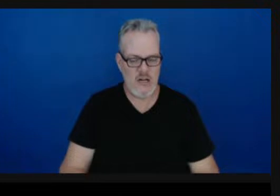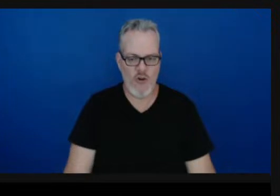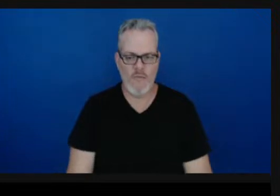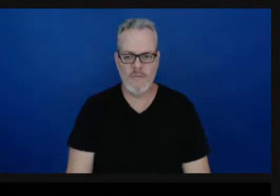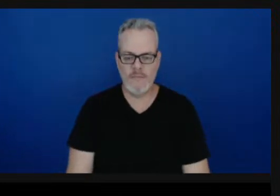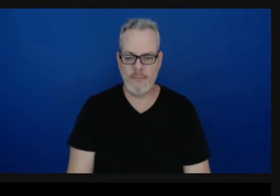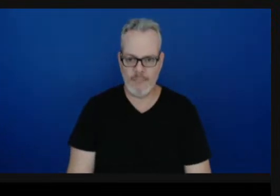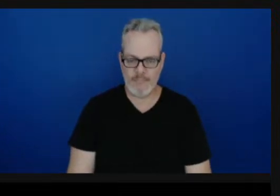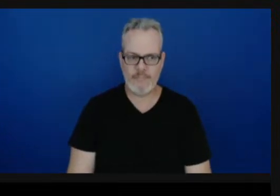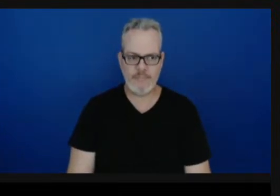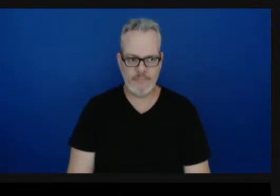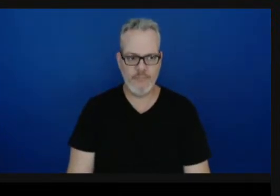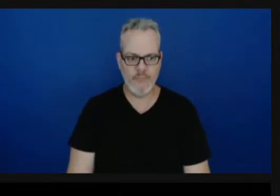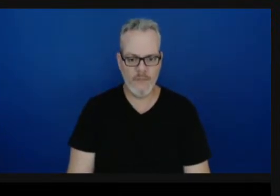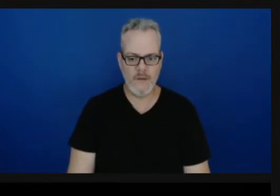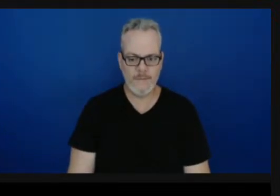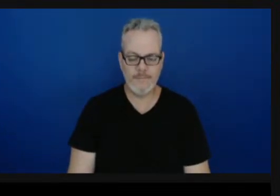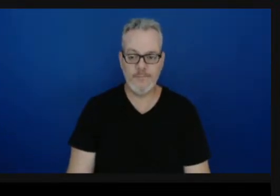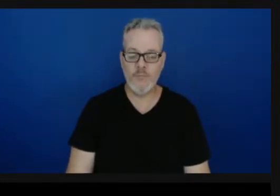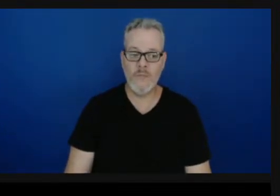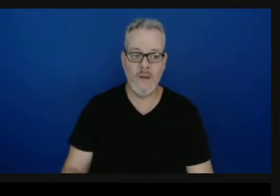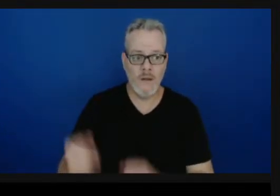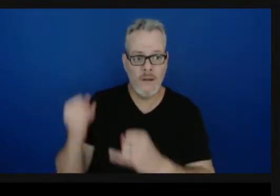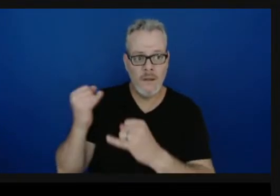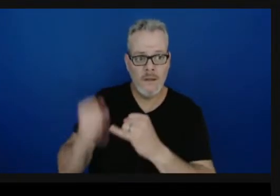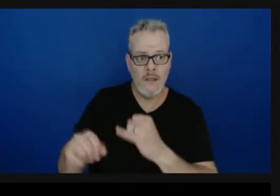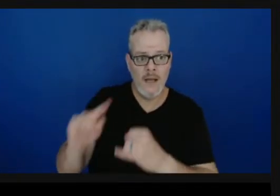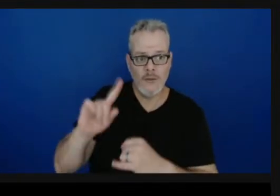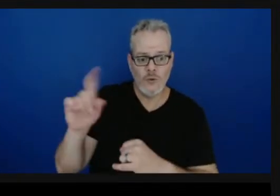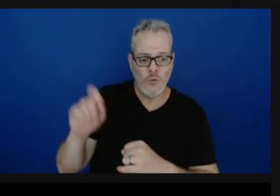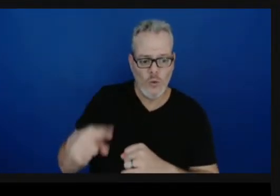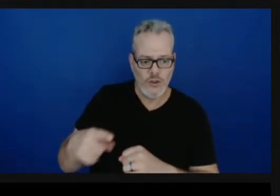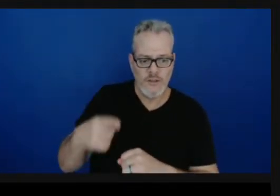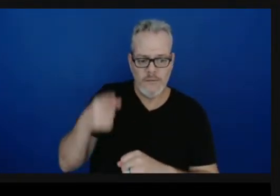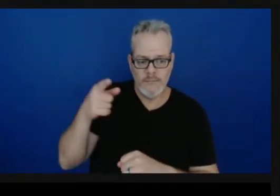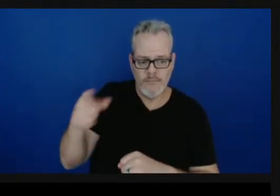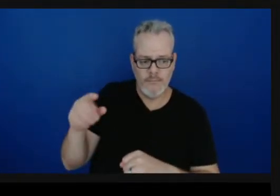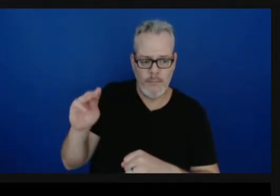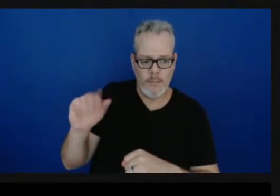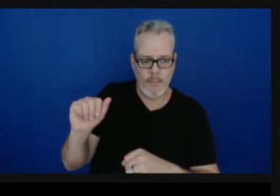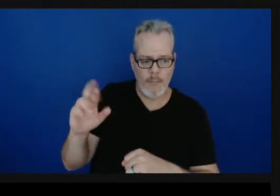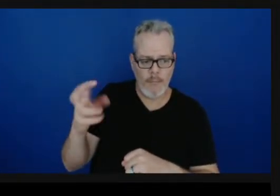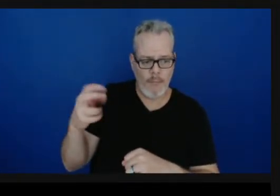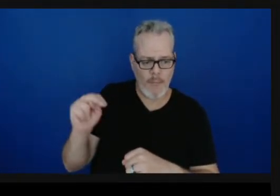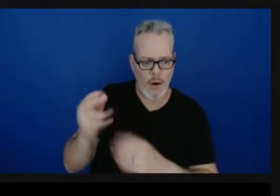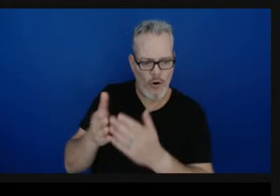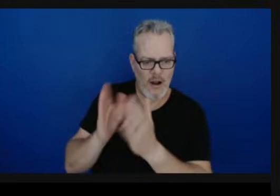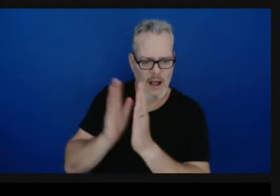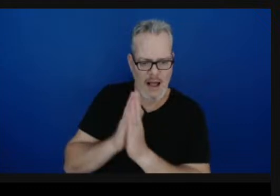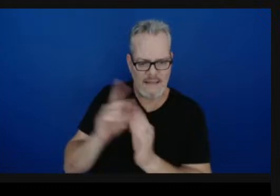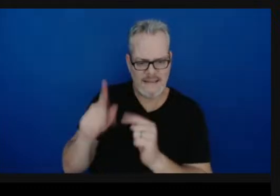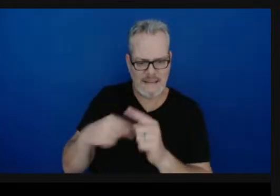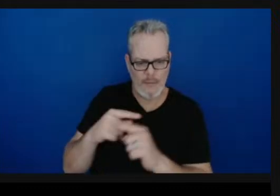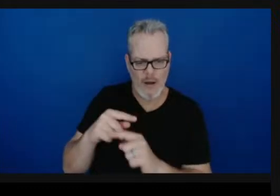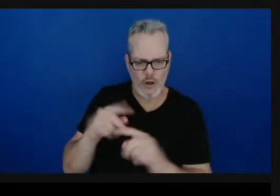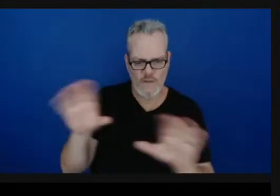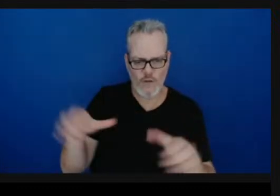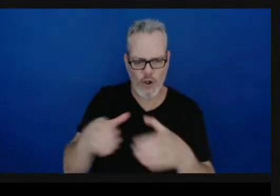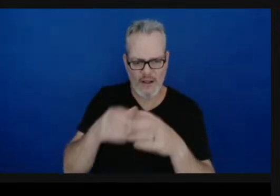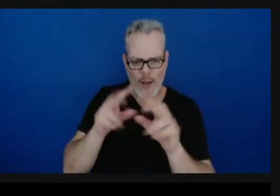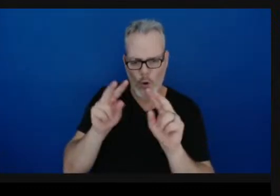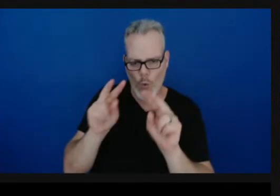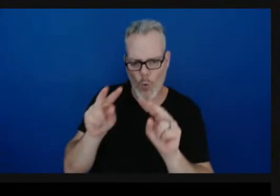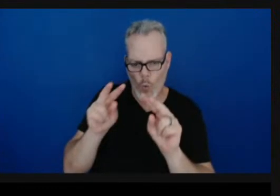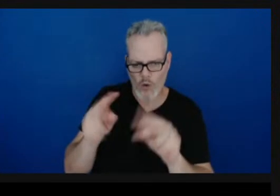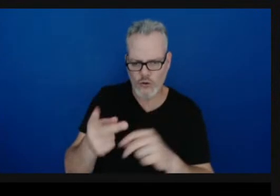Yep. And then the other question was from Marin, who asks about the volcano watch. There are two